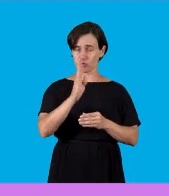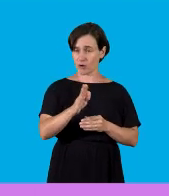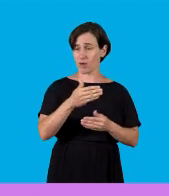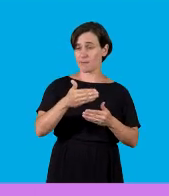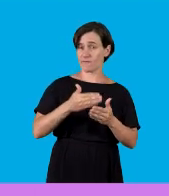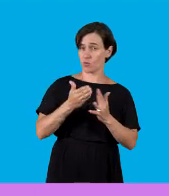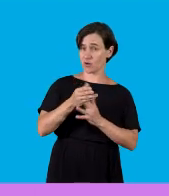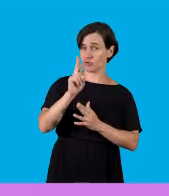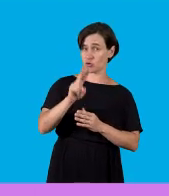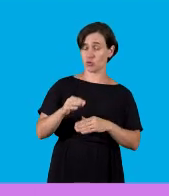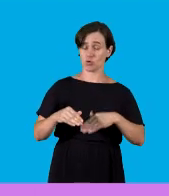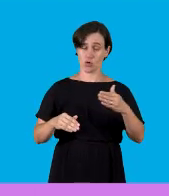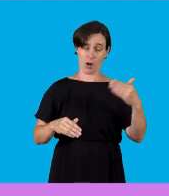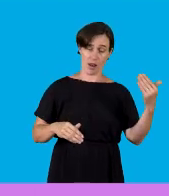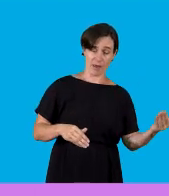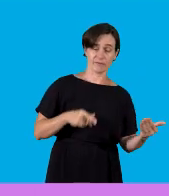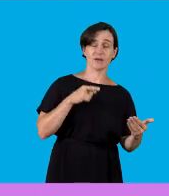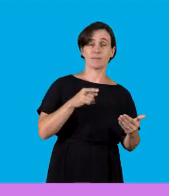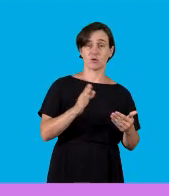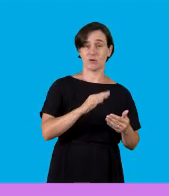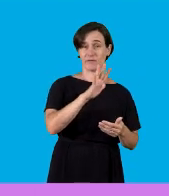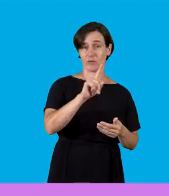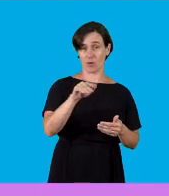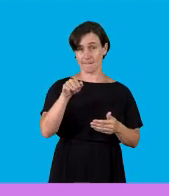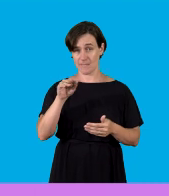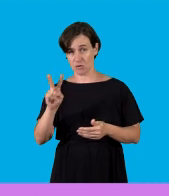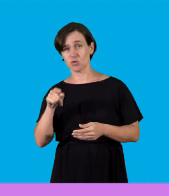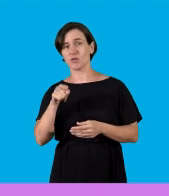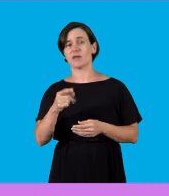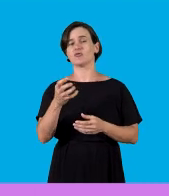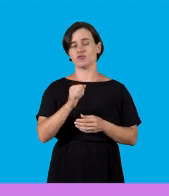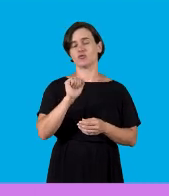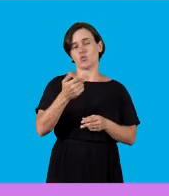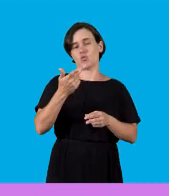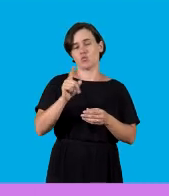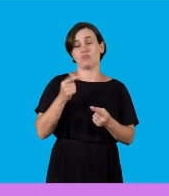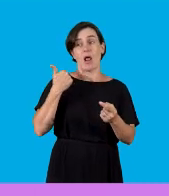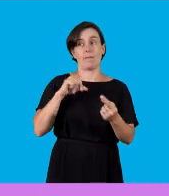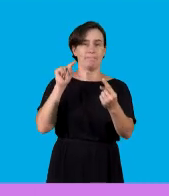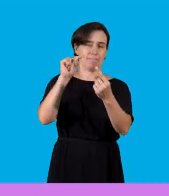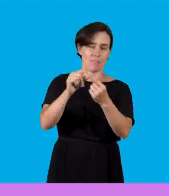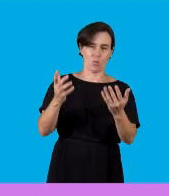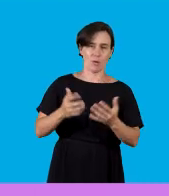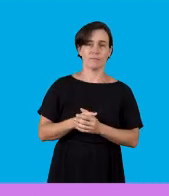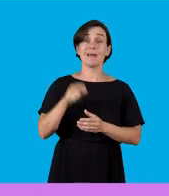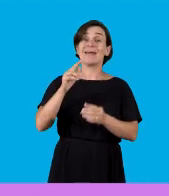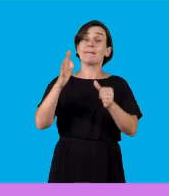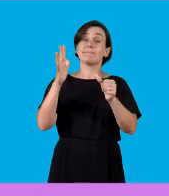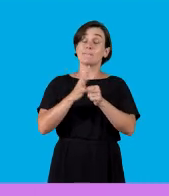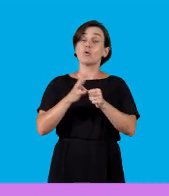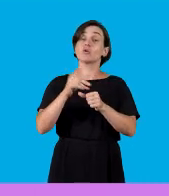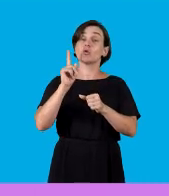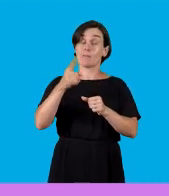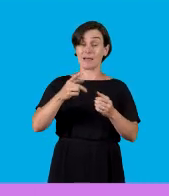you will turn to the left between 51 and bank 2. Then you will reach your destination. It is important that you write the destination, that the